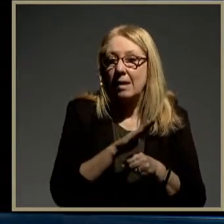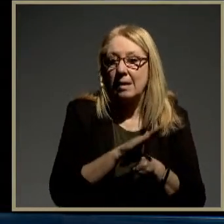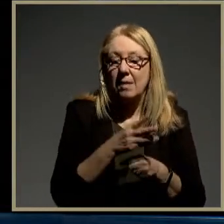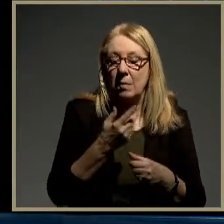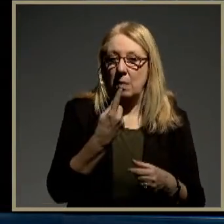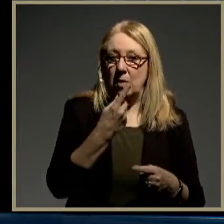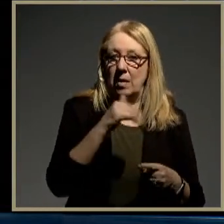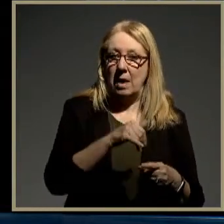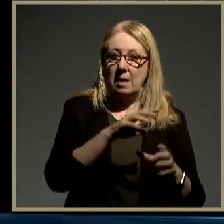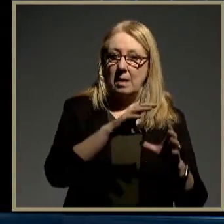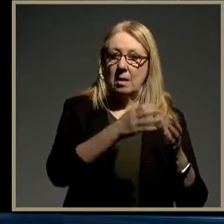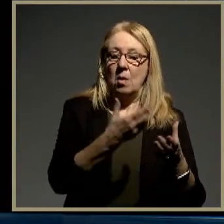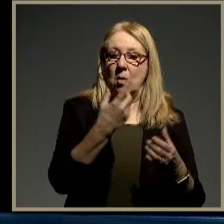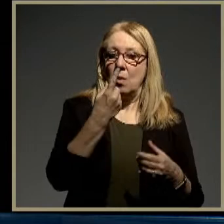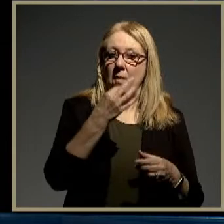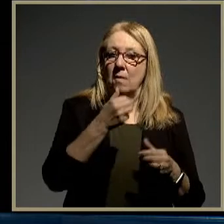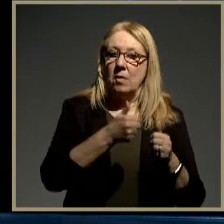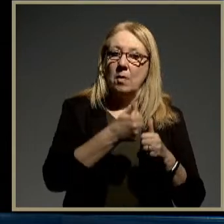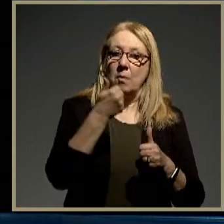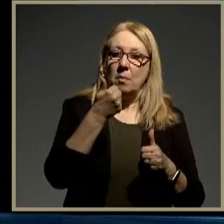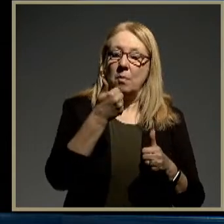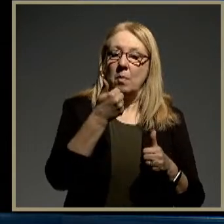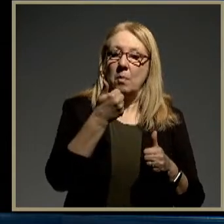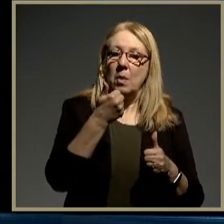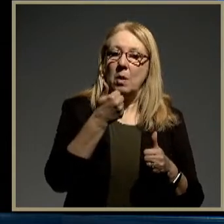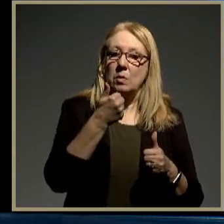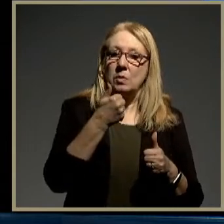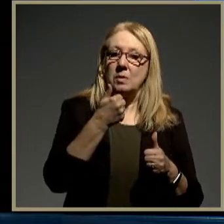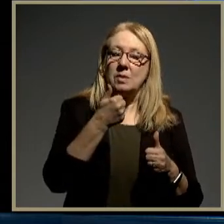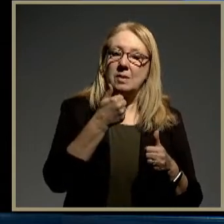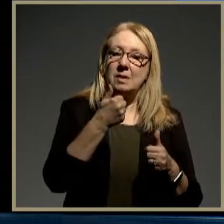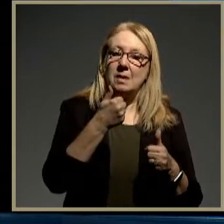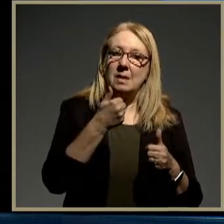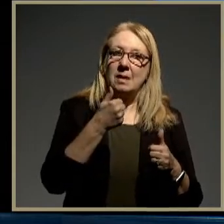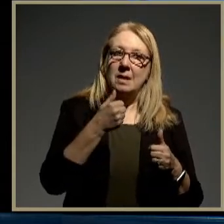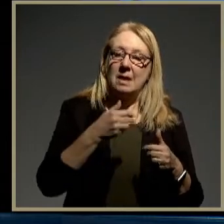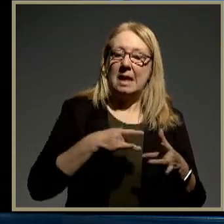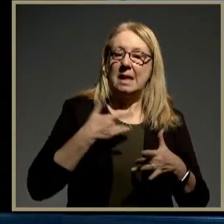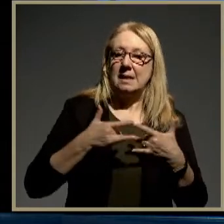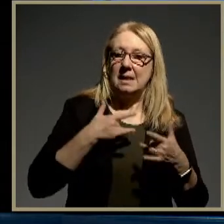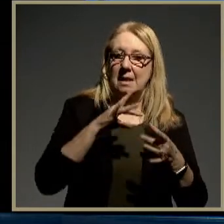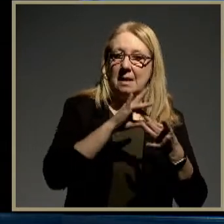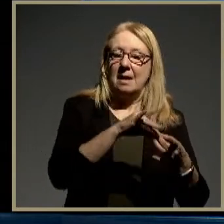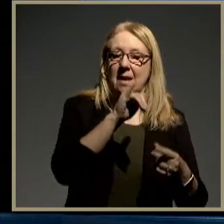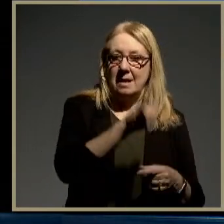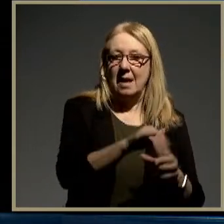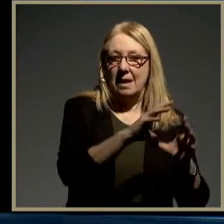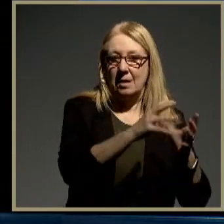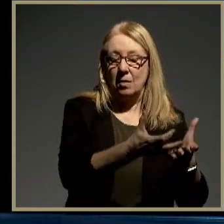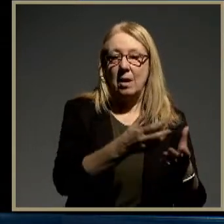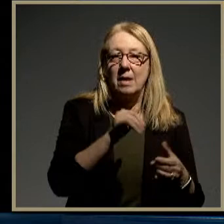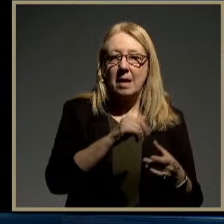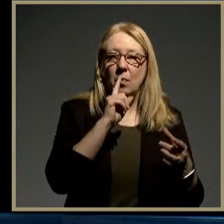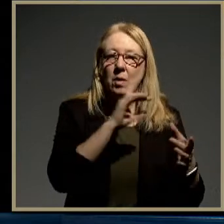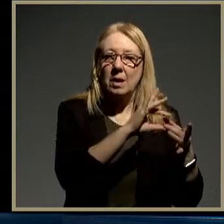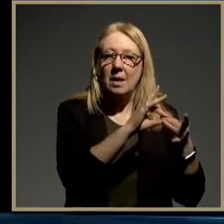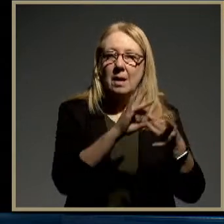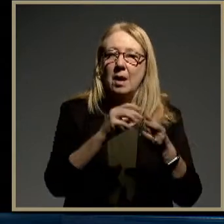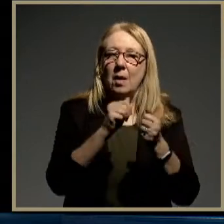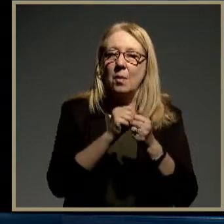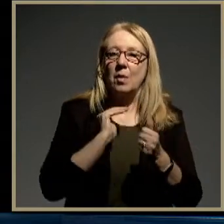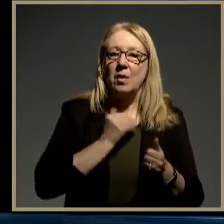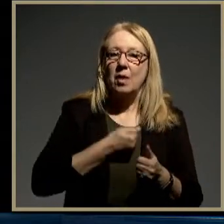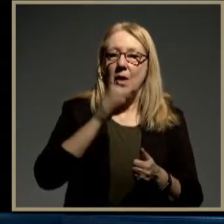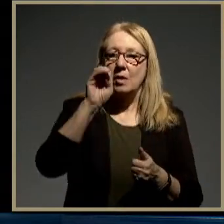the most, the center about which I'm most excited, and it really lines up with the mission of